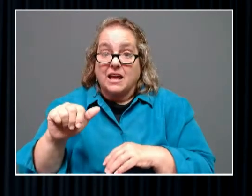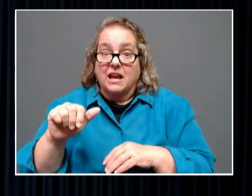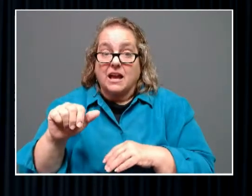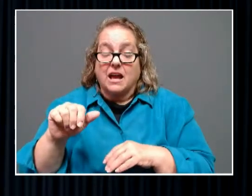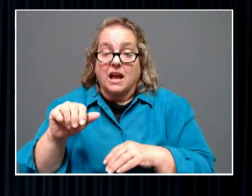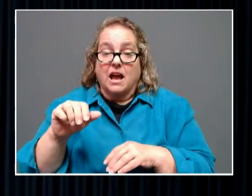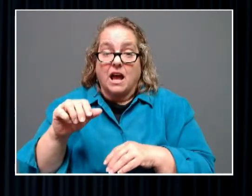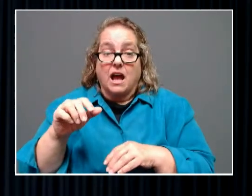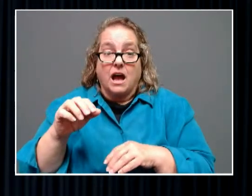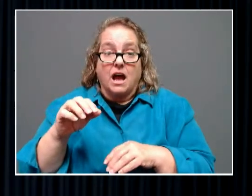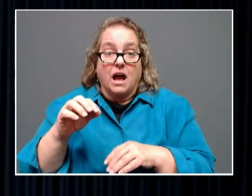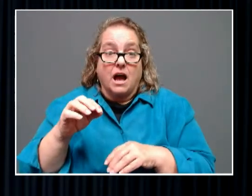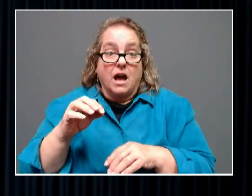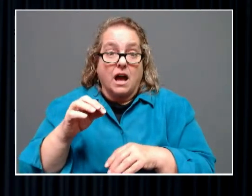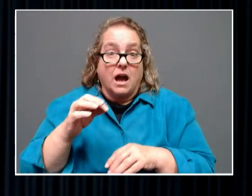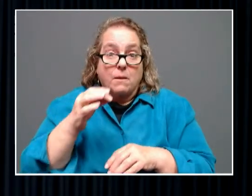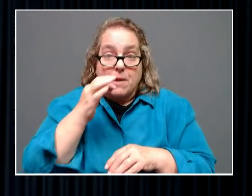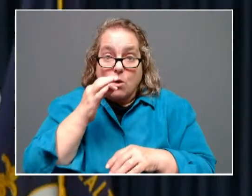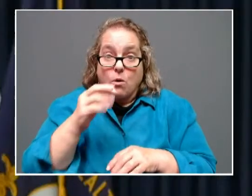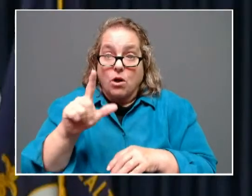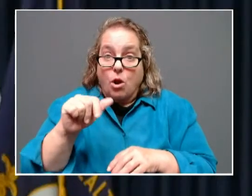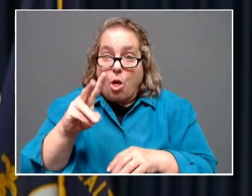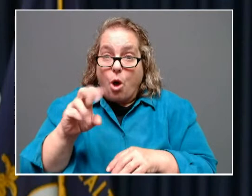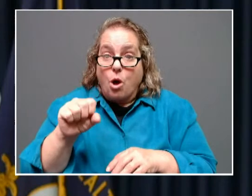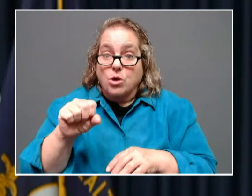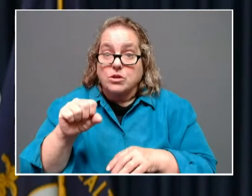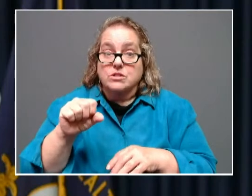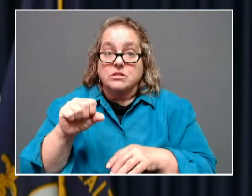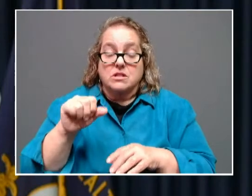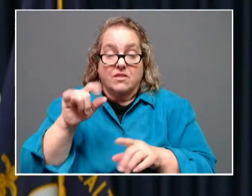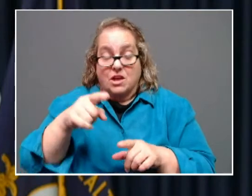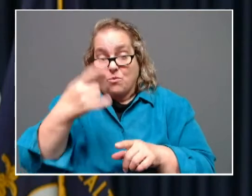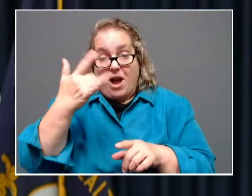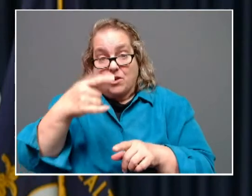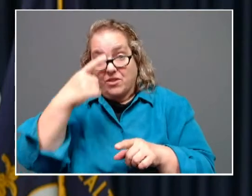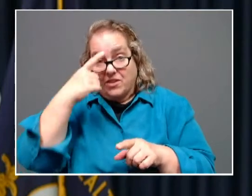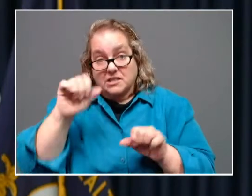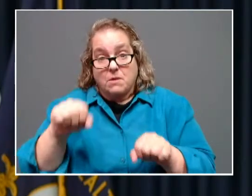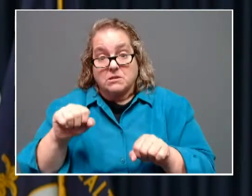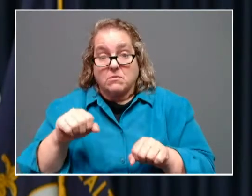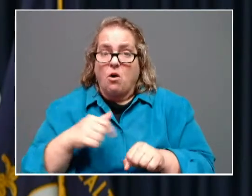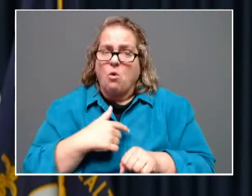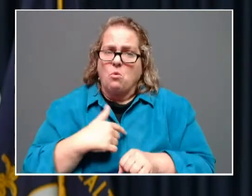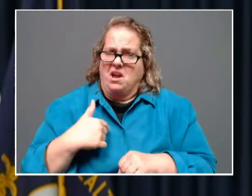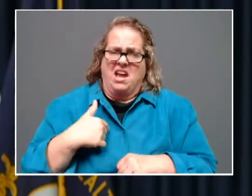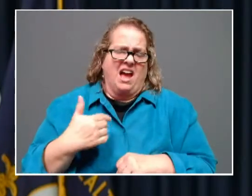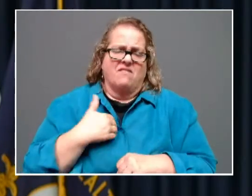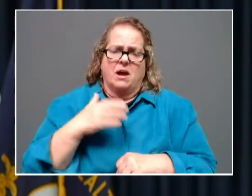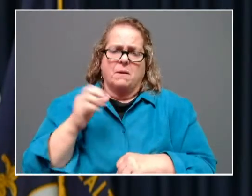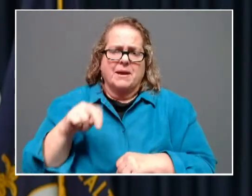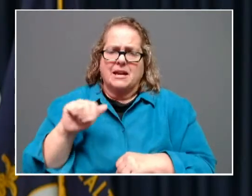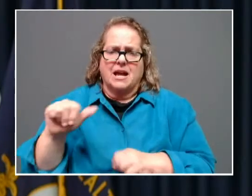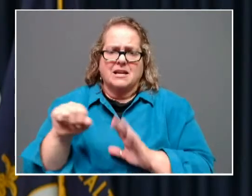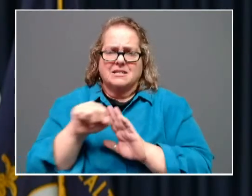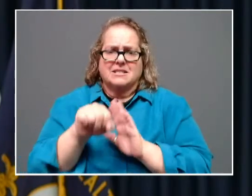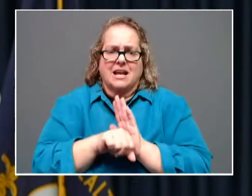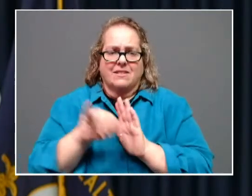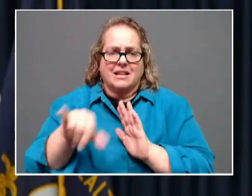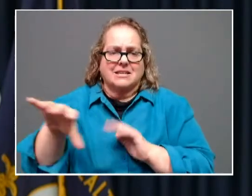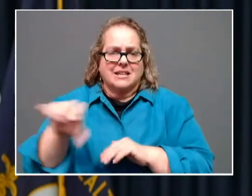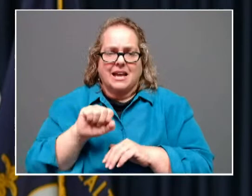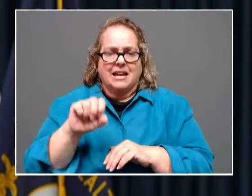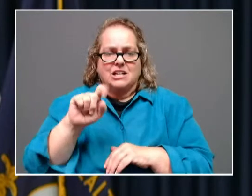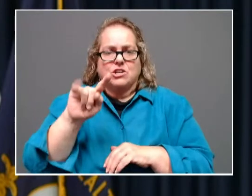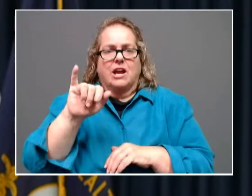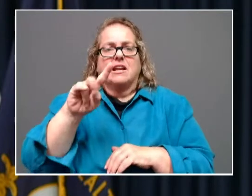think this might be possible for you to do? Well, we've been a state that's taken executive action on a number of areas that other states haven't beyond